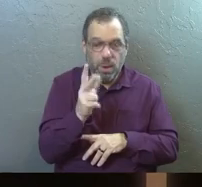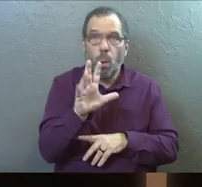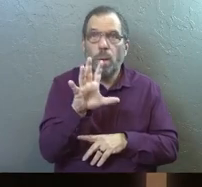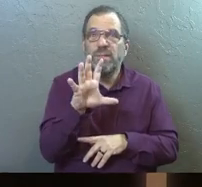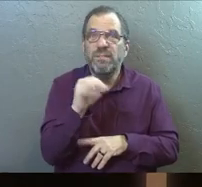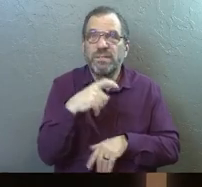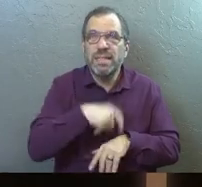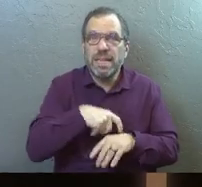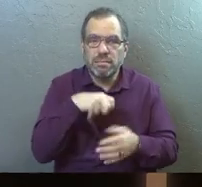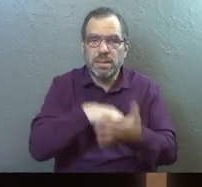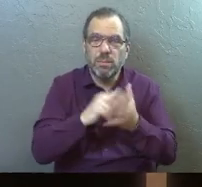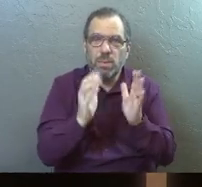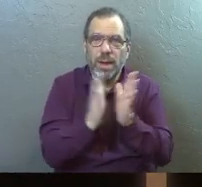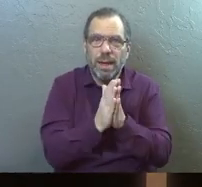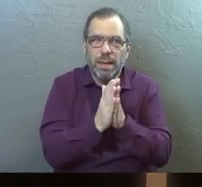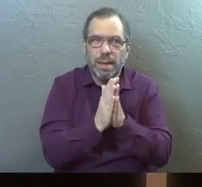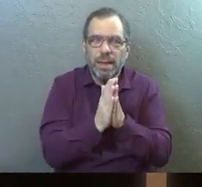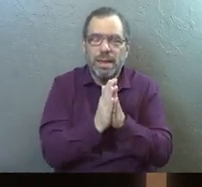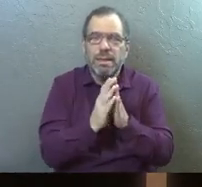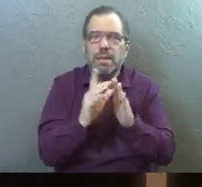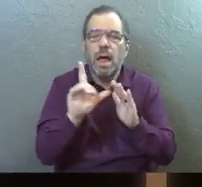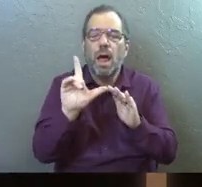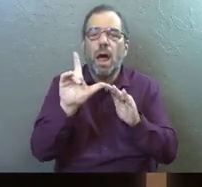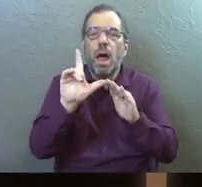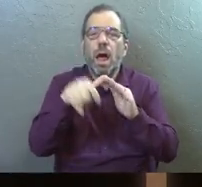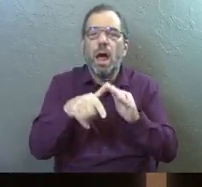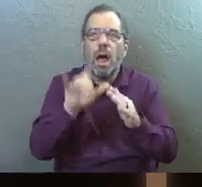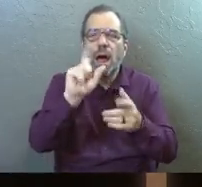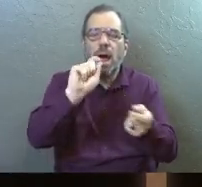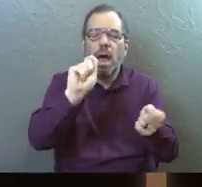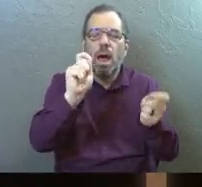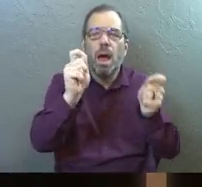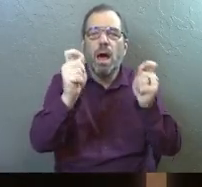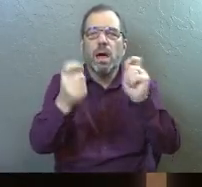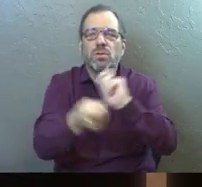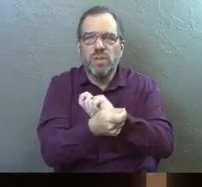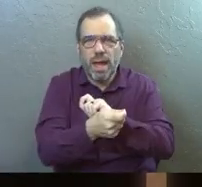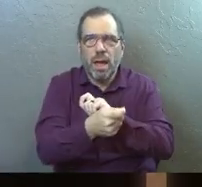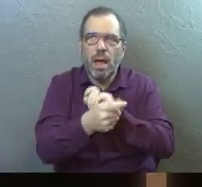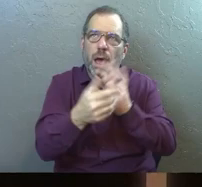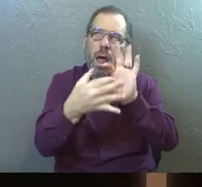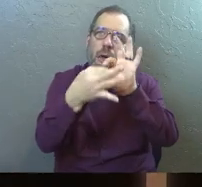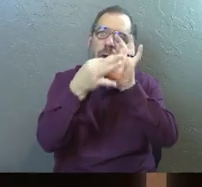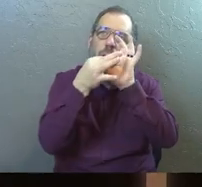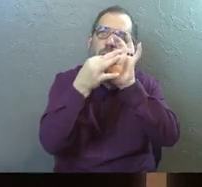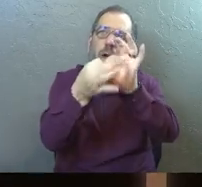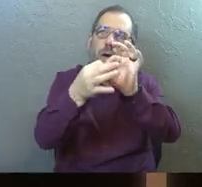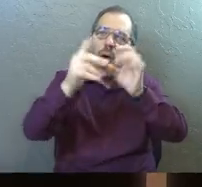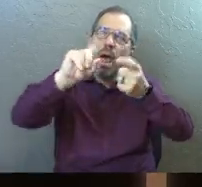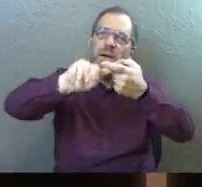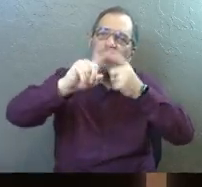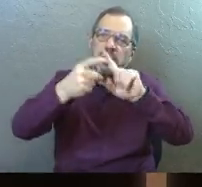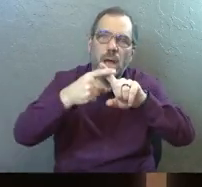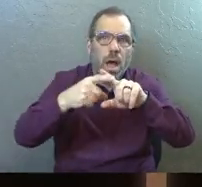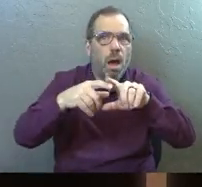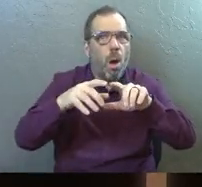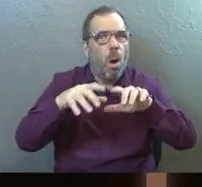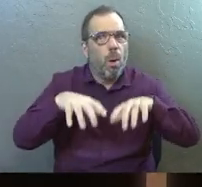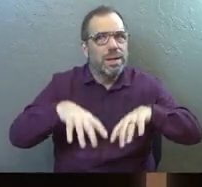have with the Lord, who knows, that eventually that's going to change over into a friendship. It takes